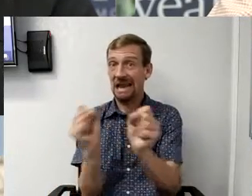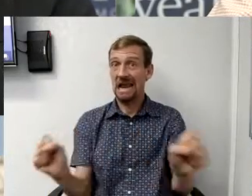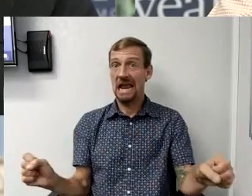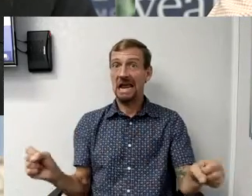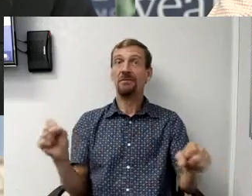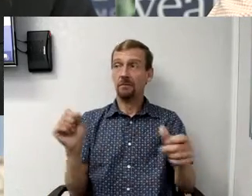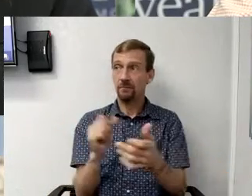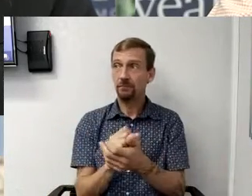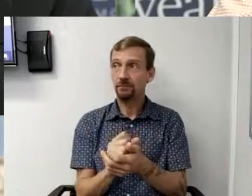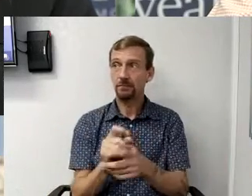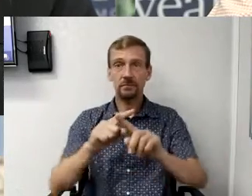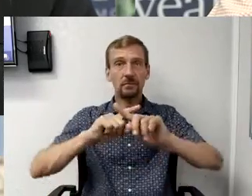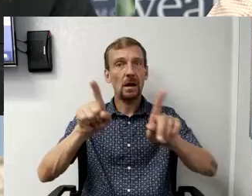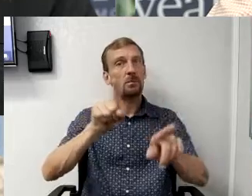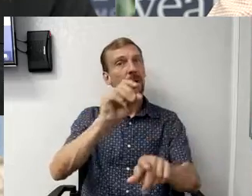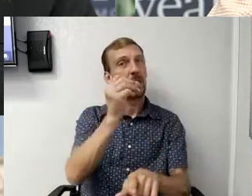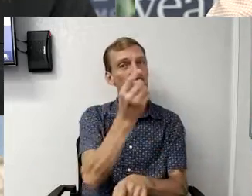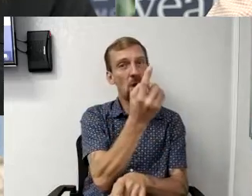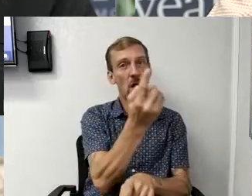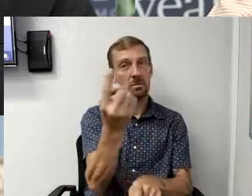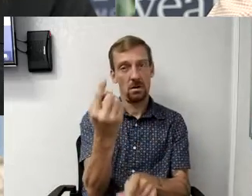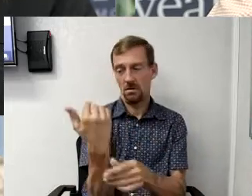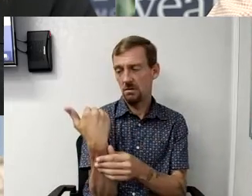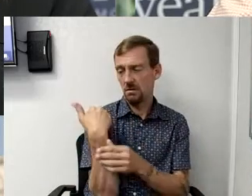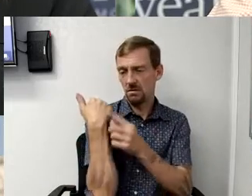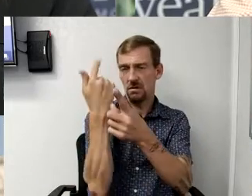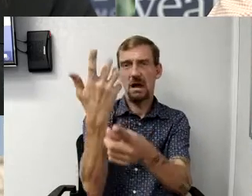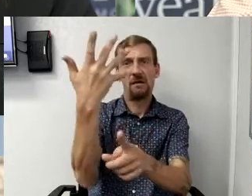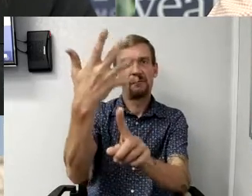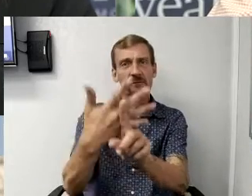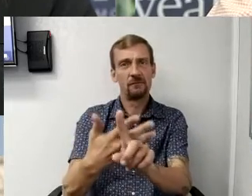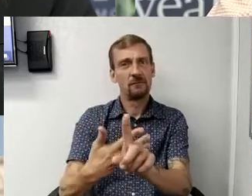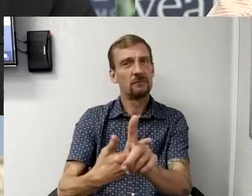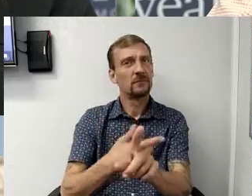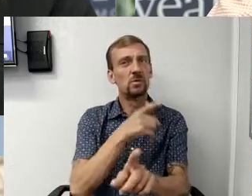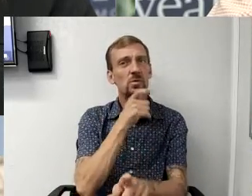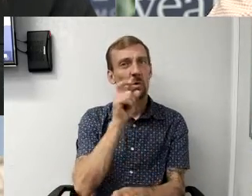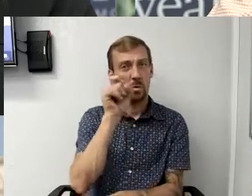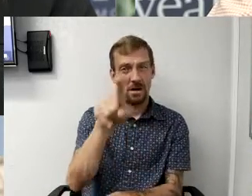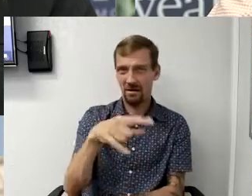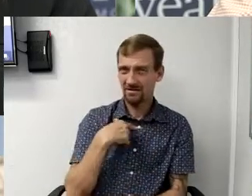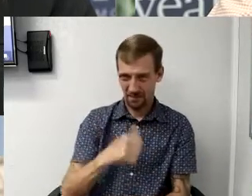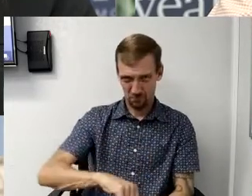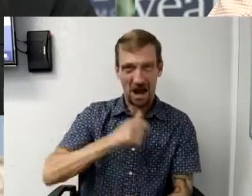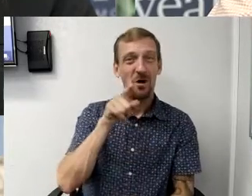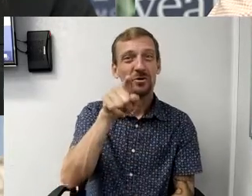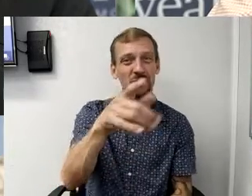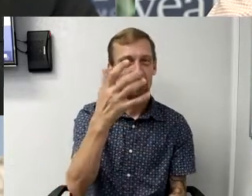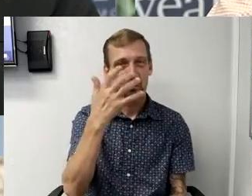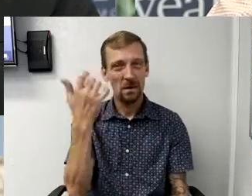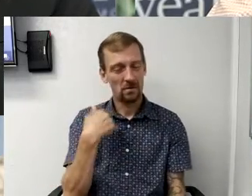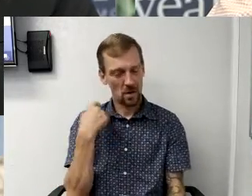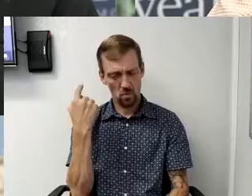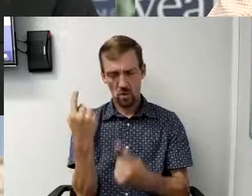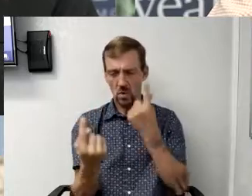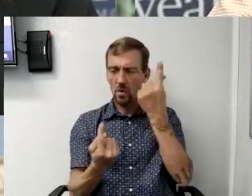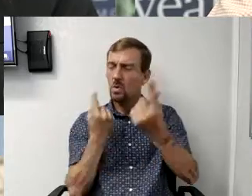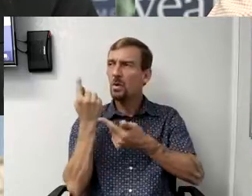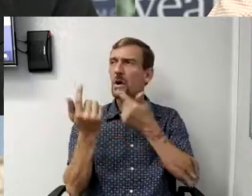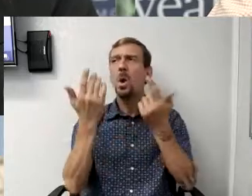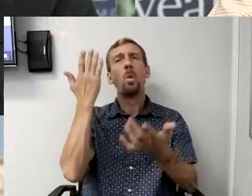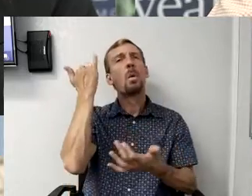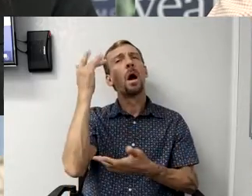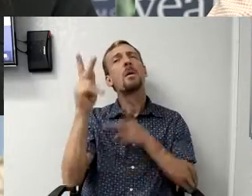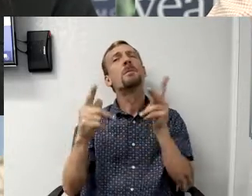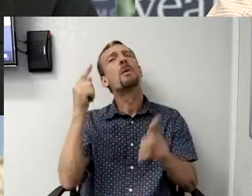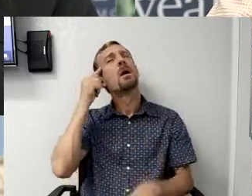bubble. But nobody has ever asked that in the last 5 months. I am proud of whoever asked that, because I often do wonder, what people